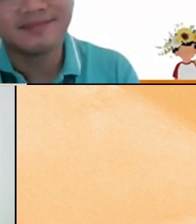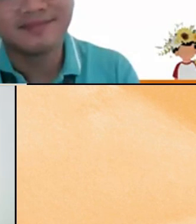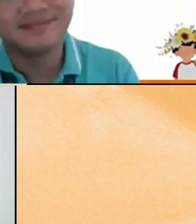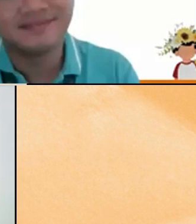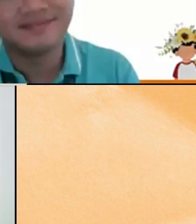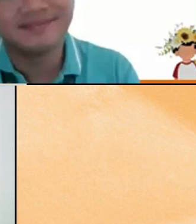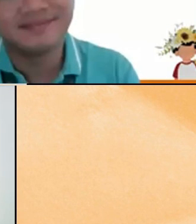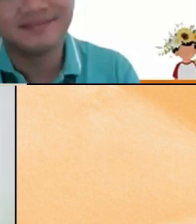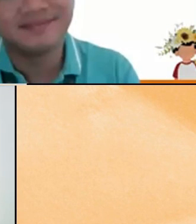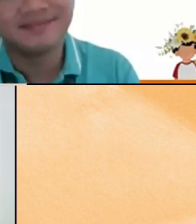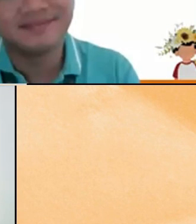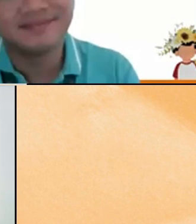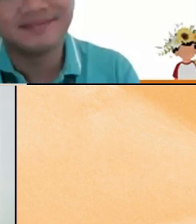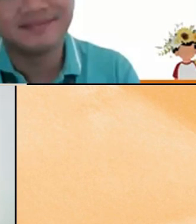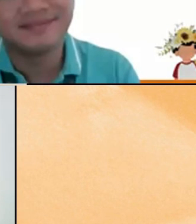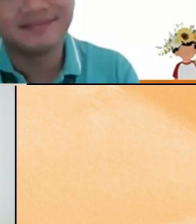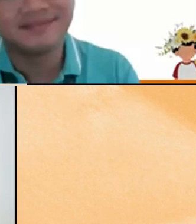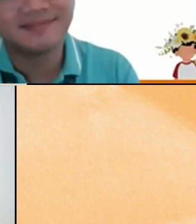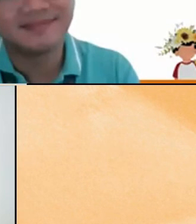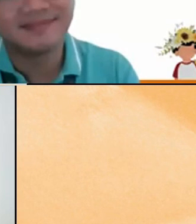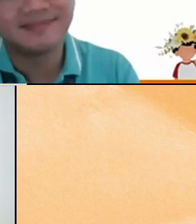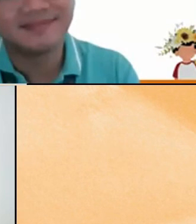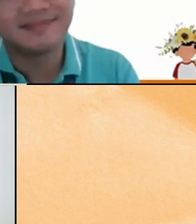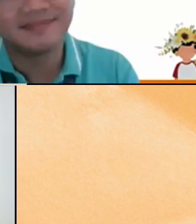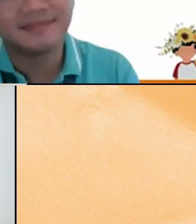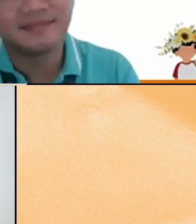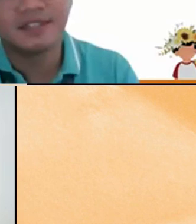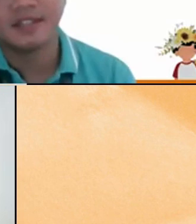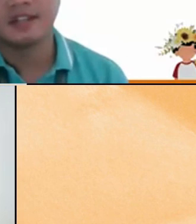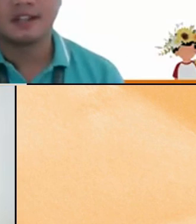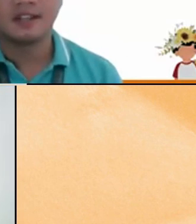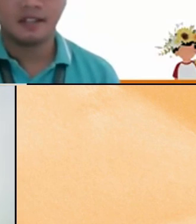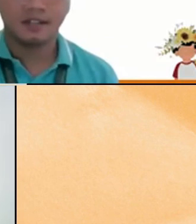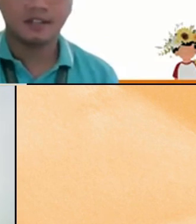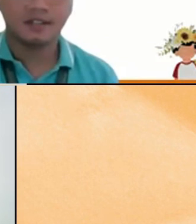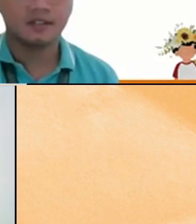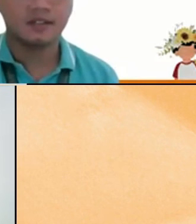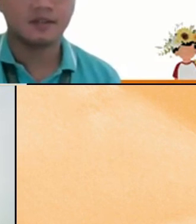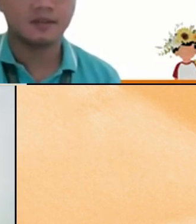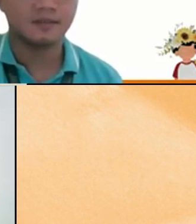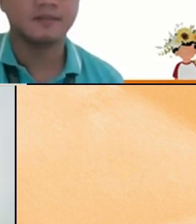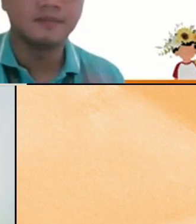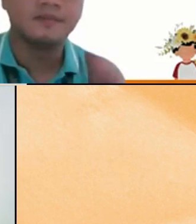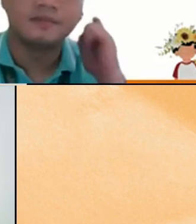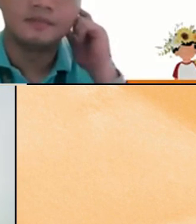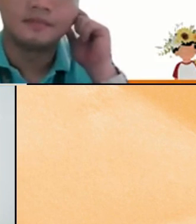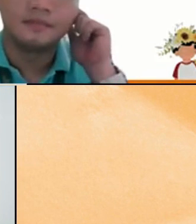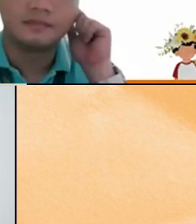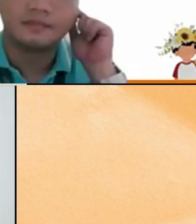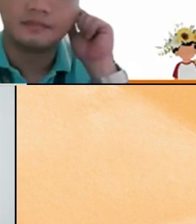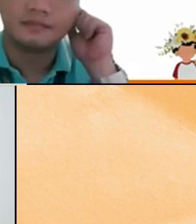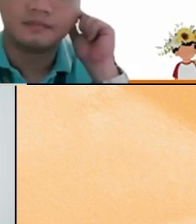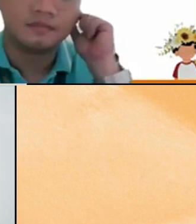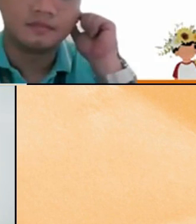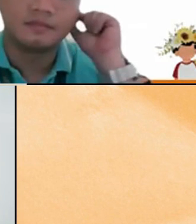our webinar. If you'd be attending the next webinars, I'm sure we can accommodate your questions then. But for the last question po, no,